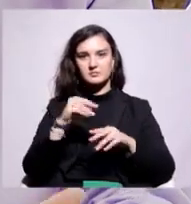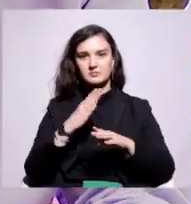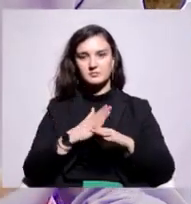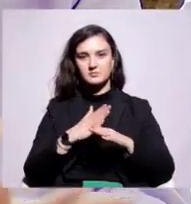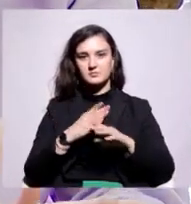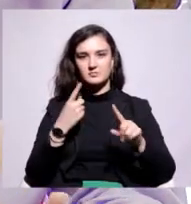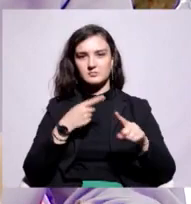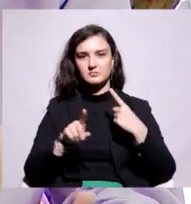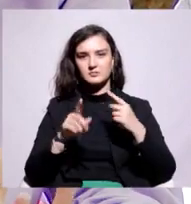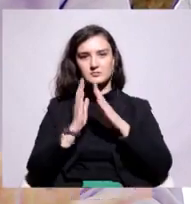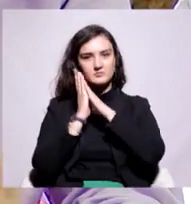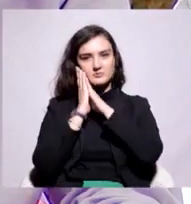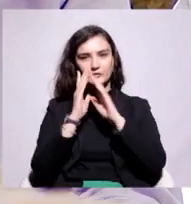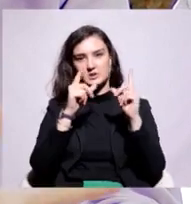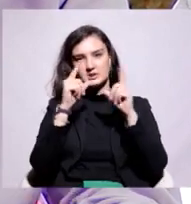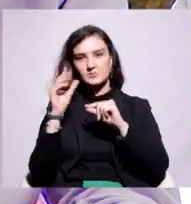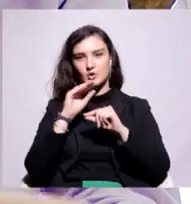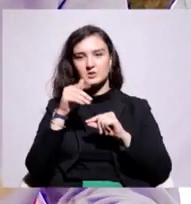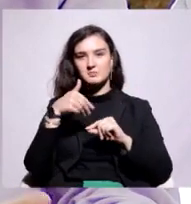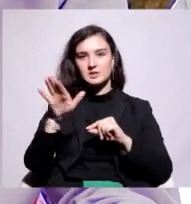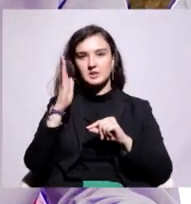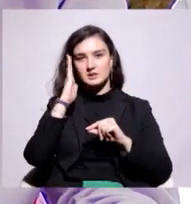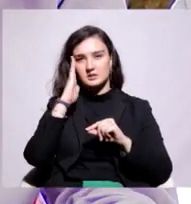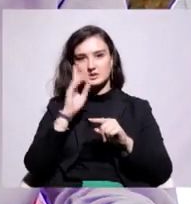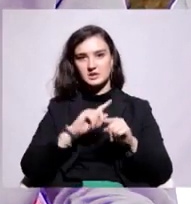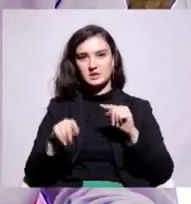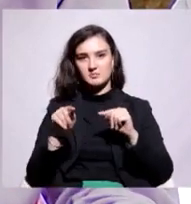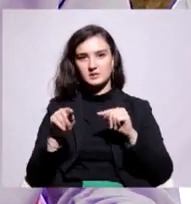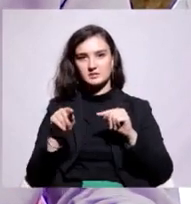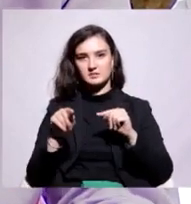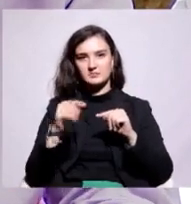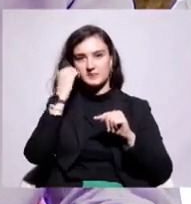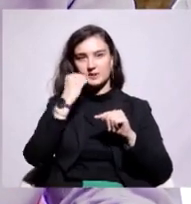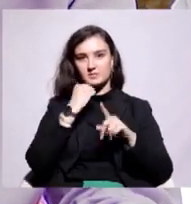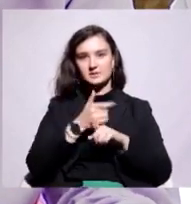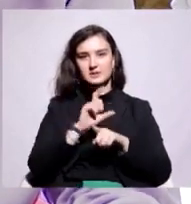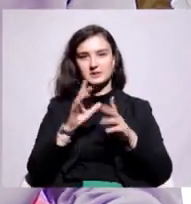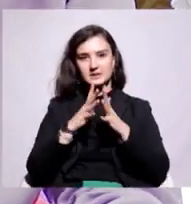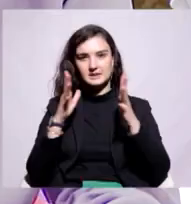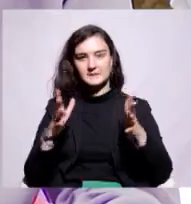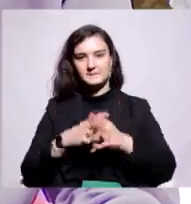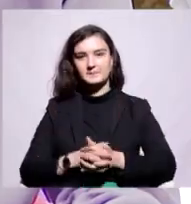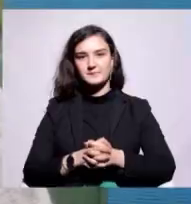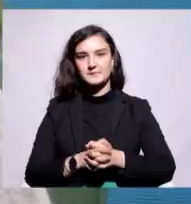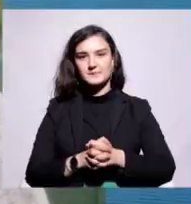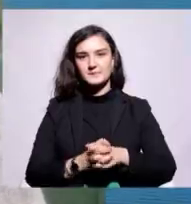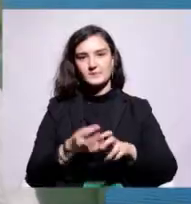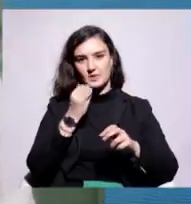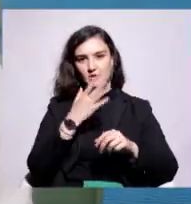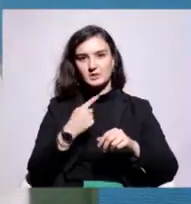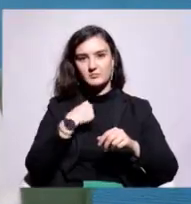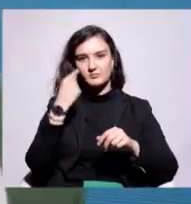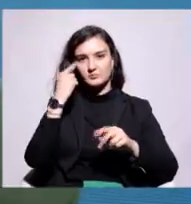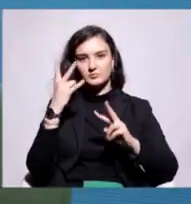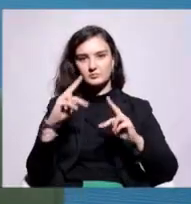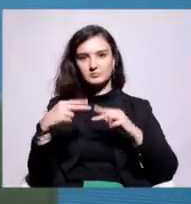slight difference. Falling asleep is when you go to sleep right away. Oh, thank you very much. Okay, I think we should